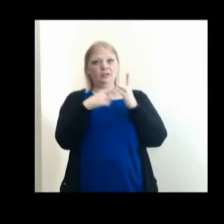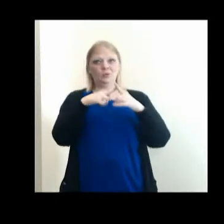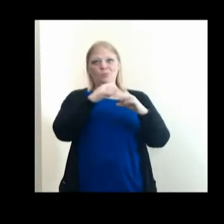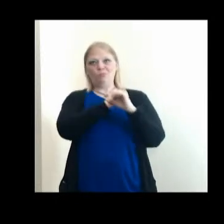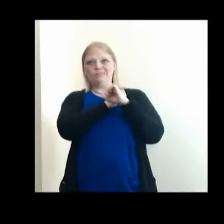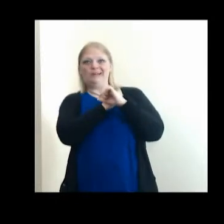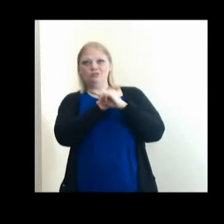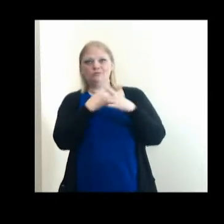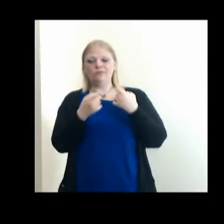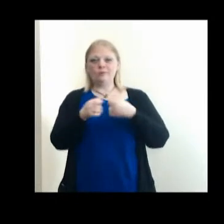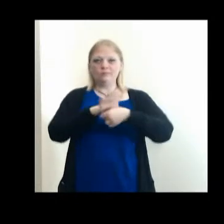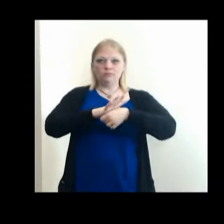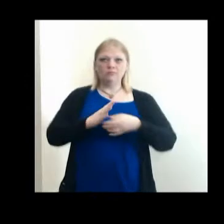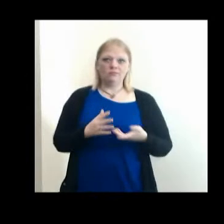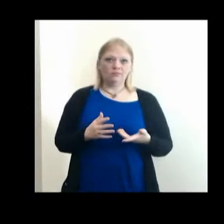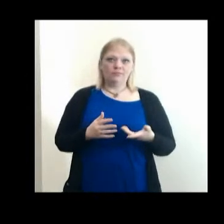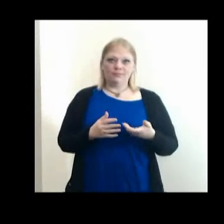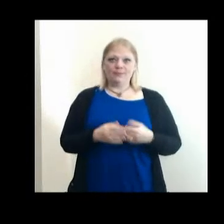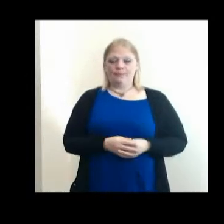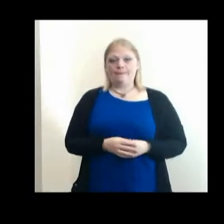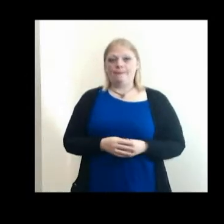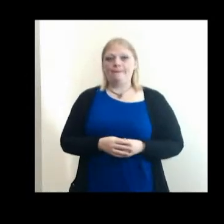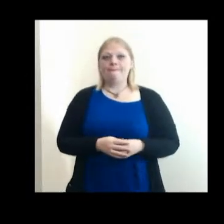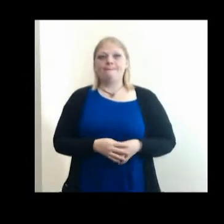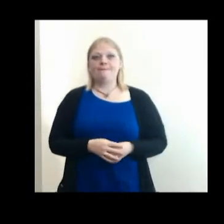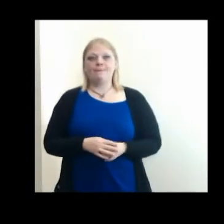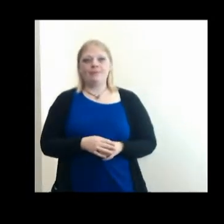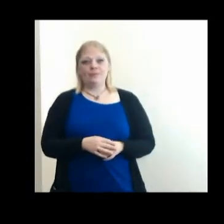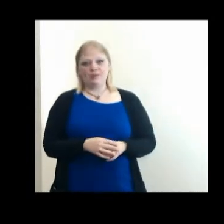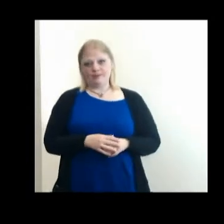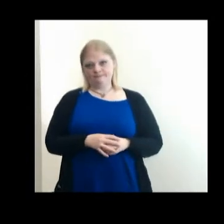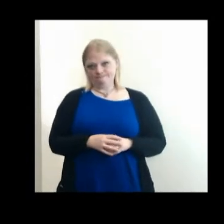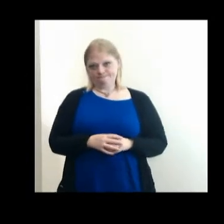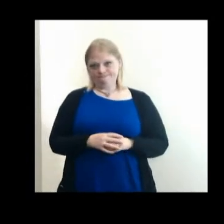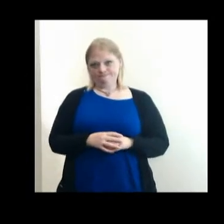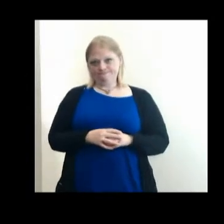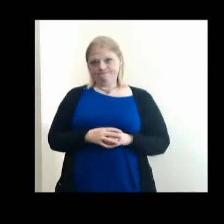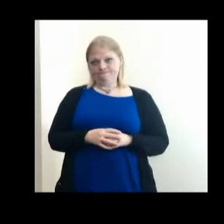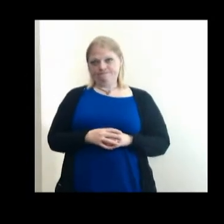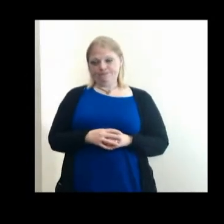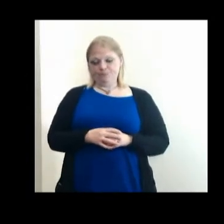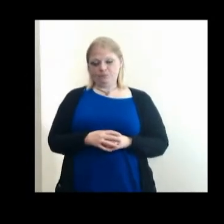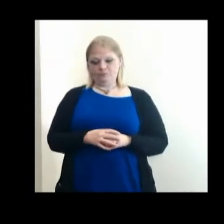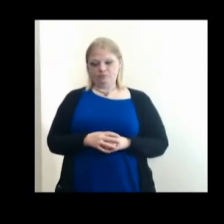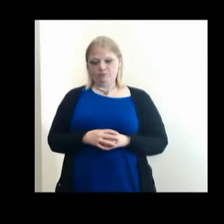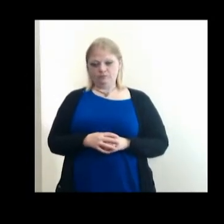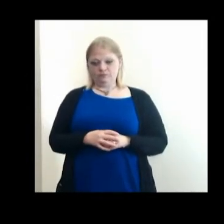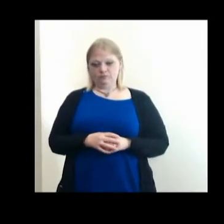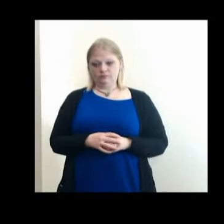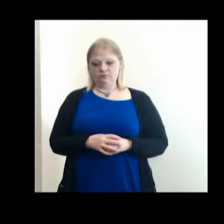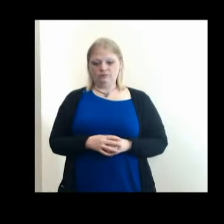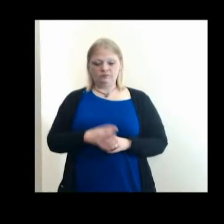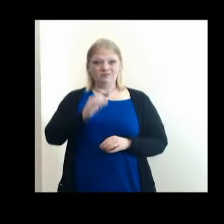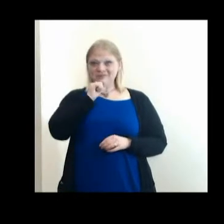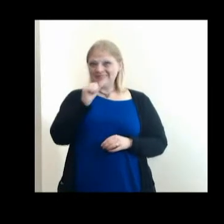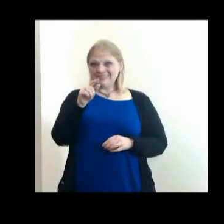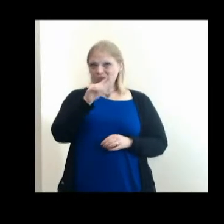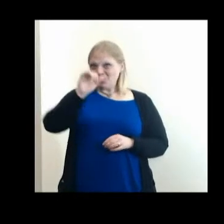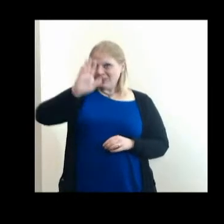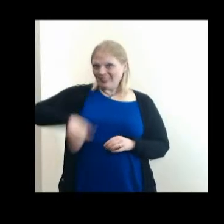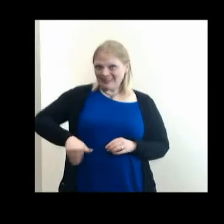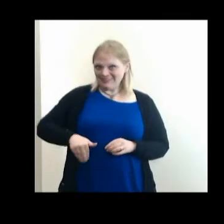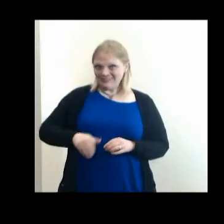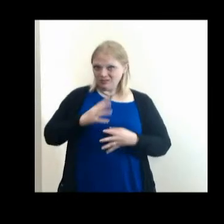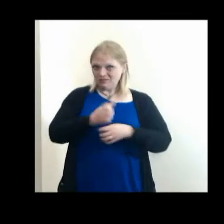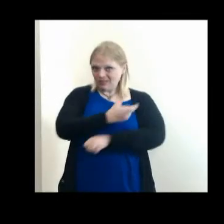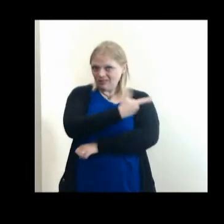protected from COVID-19. And I just want to point out that again, it's not too late to get vaccinated.